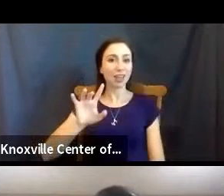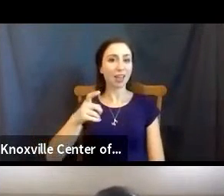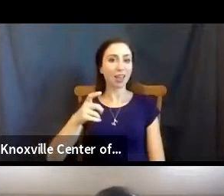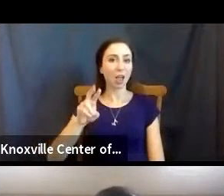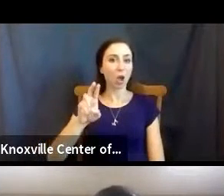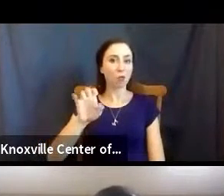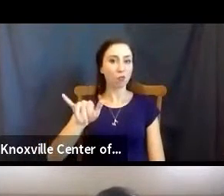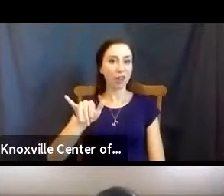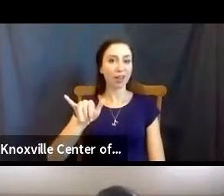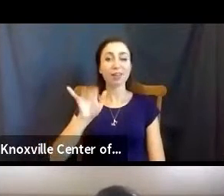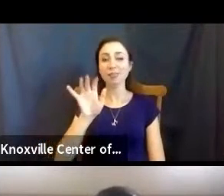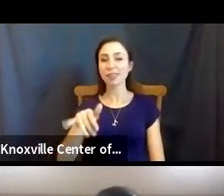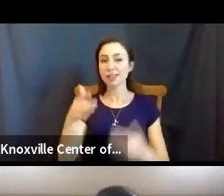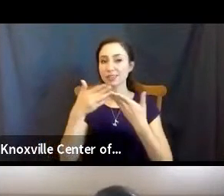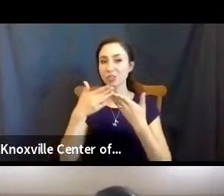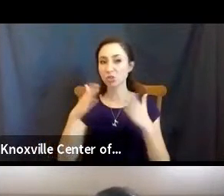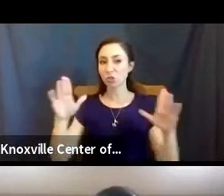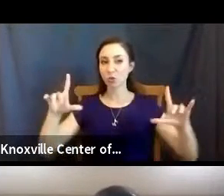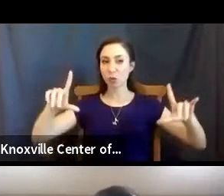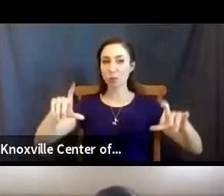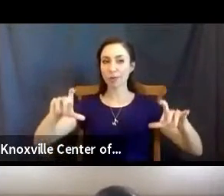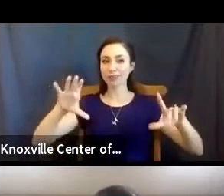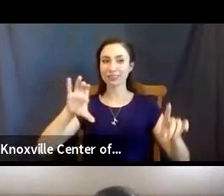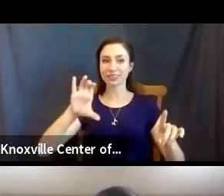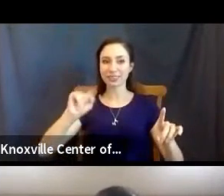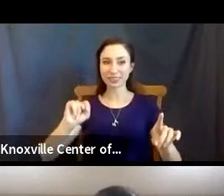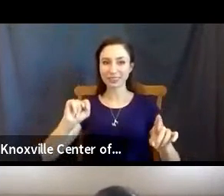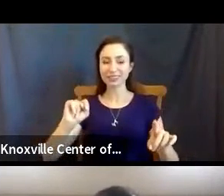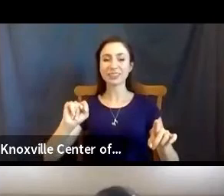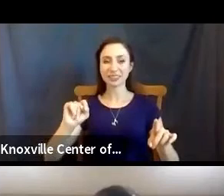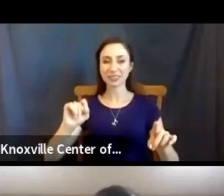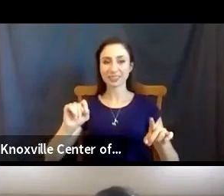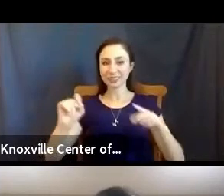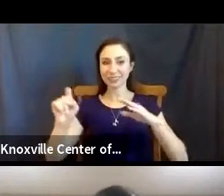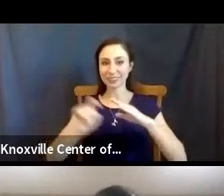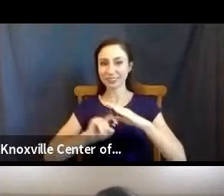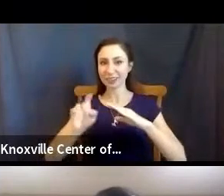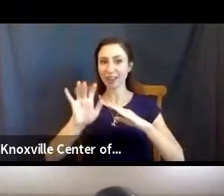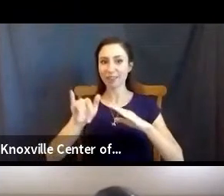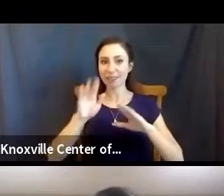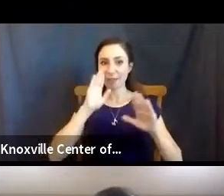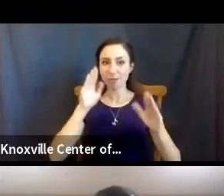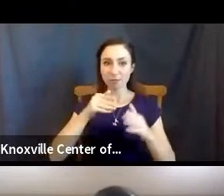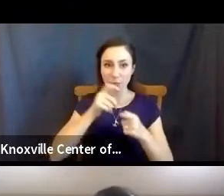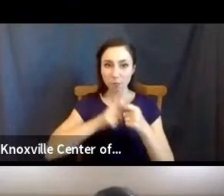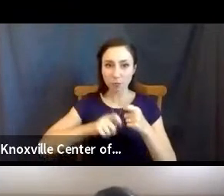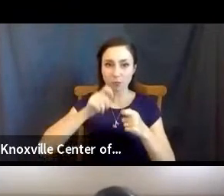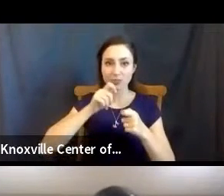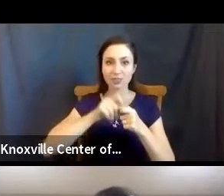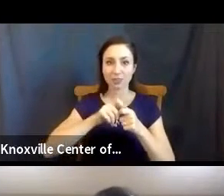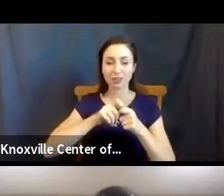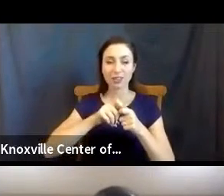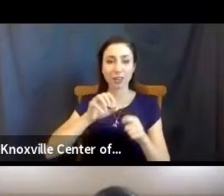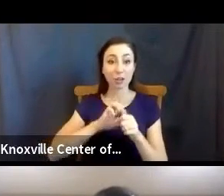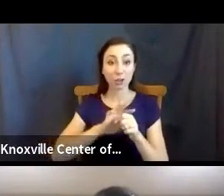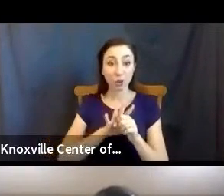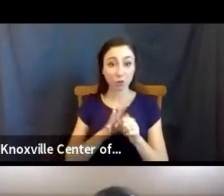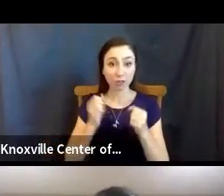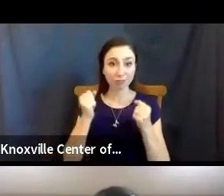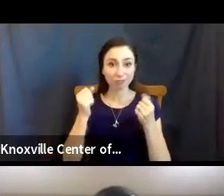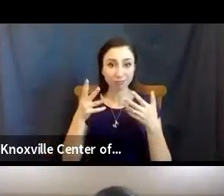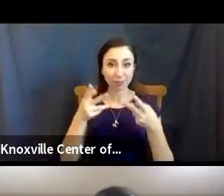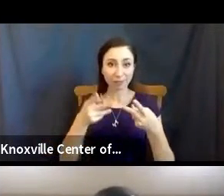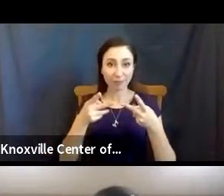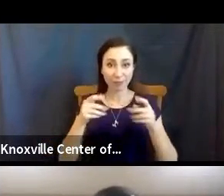a general image, whereas a CT scan is very precise. But COVID, and a lot of these patients do get